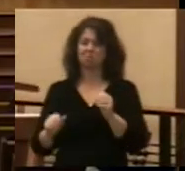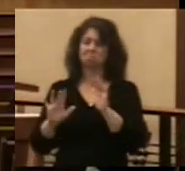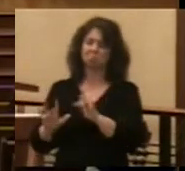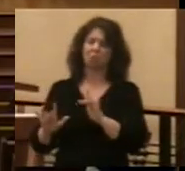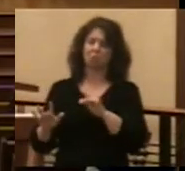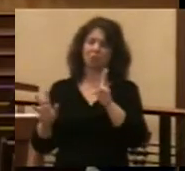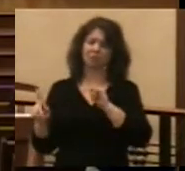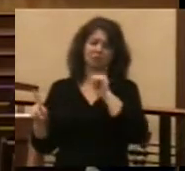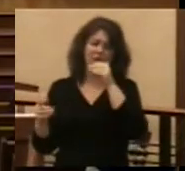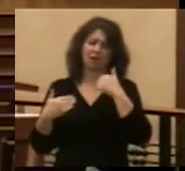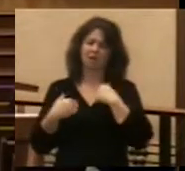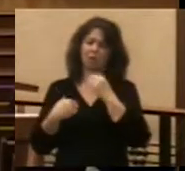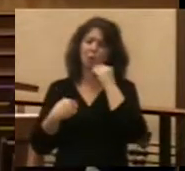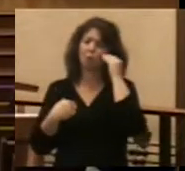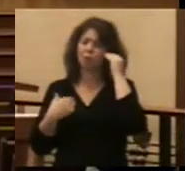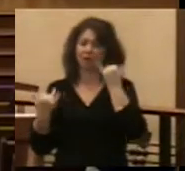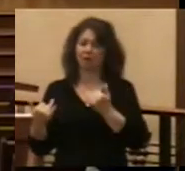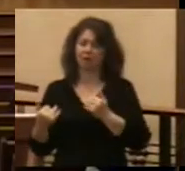word this day.